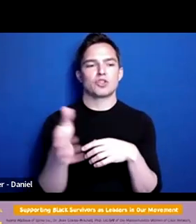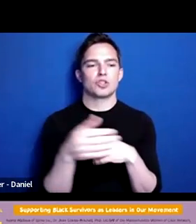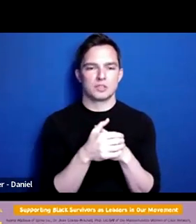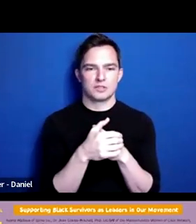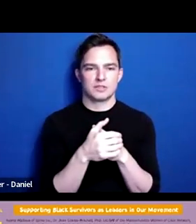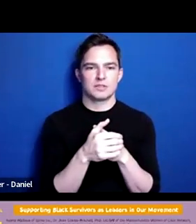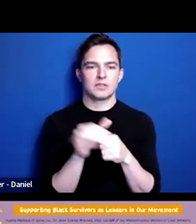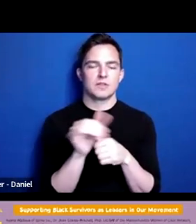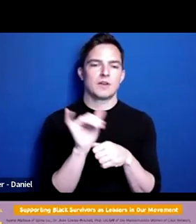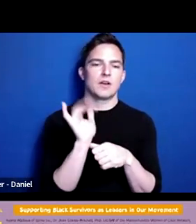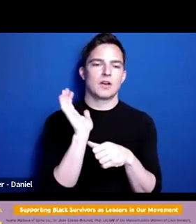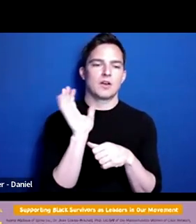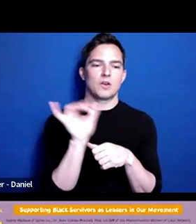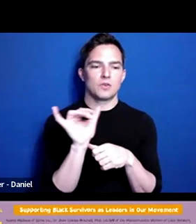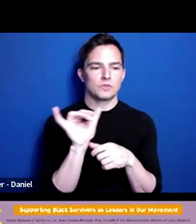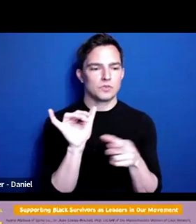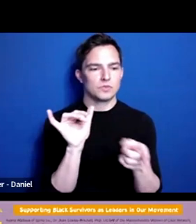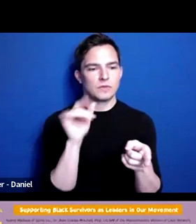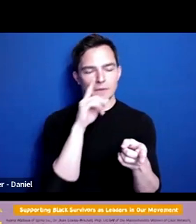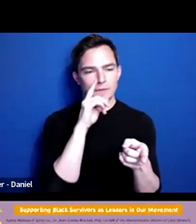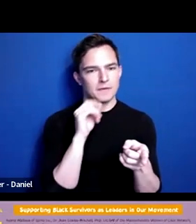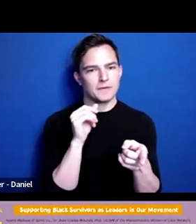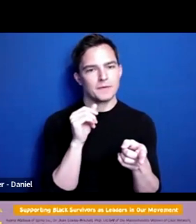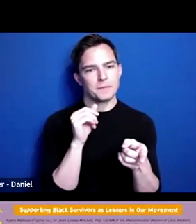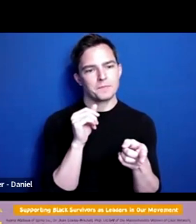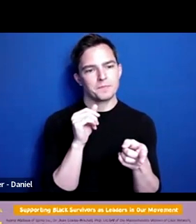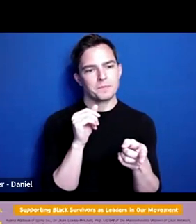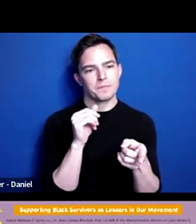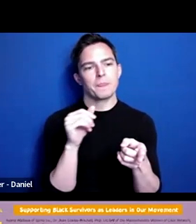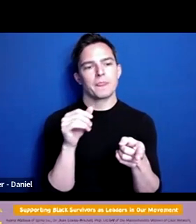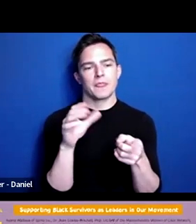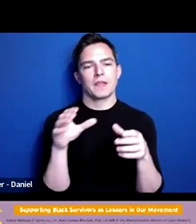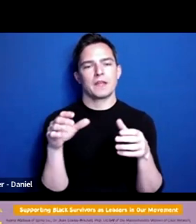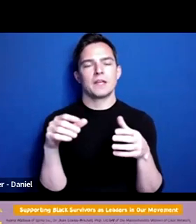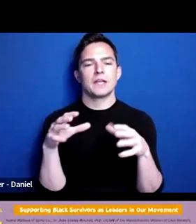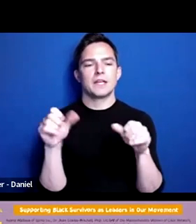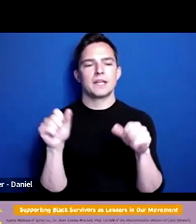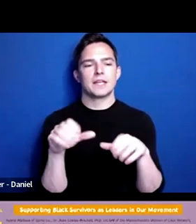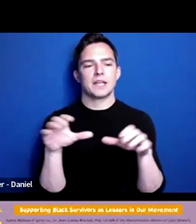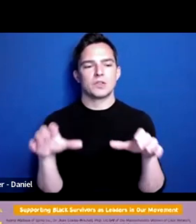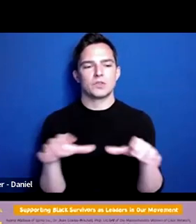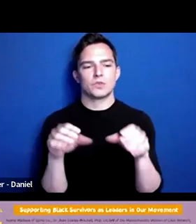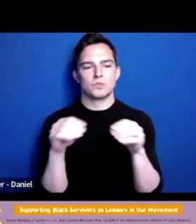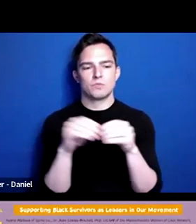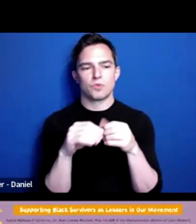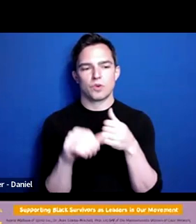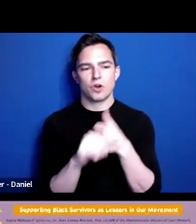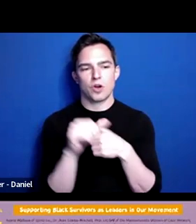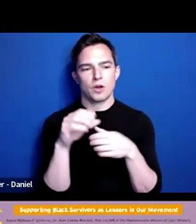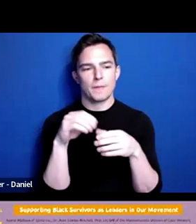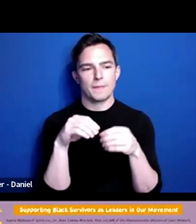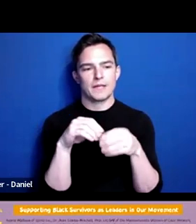Something the organization is looking into, honestly, because I feel like it does more with harm in the community and how